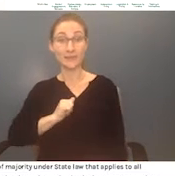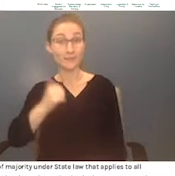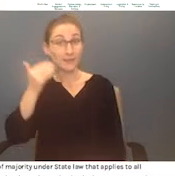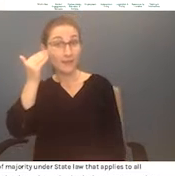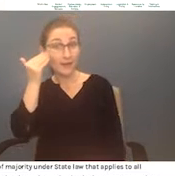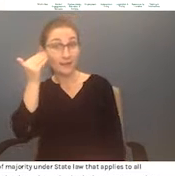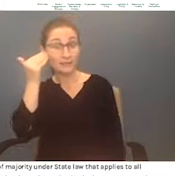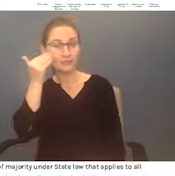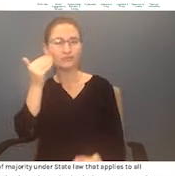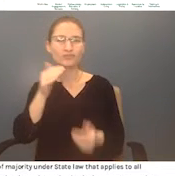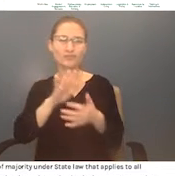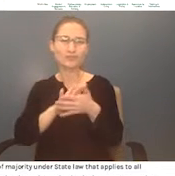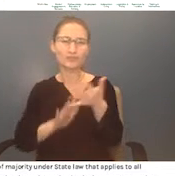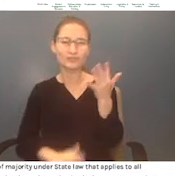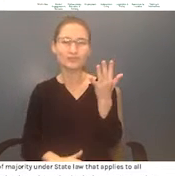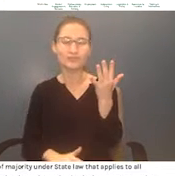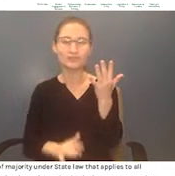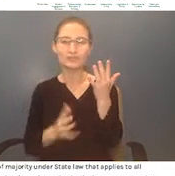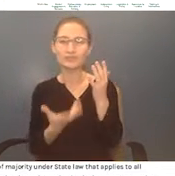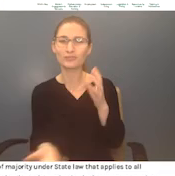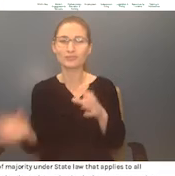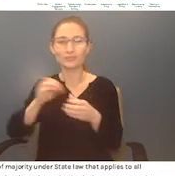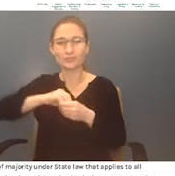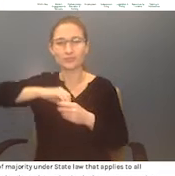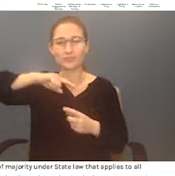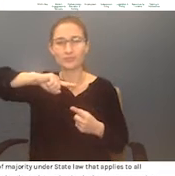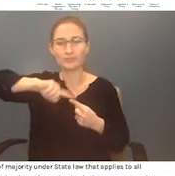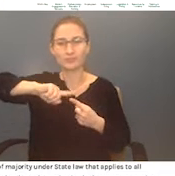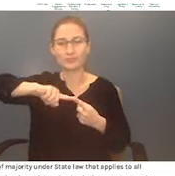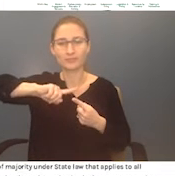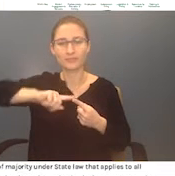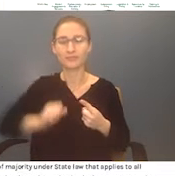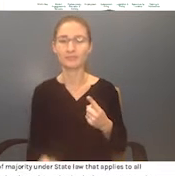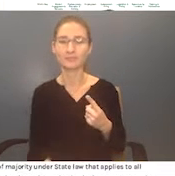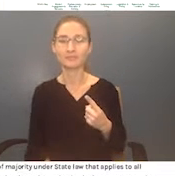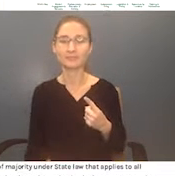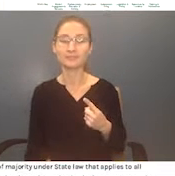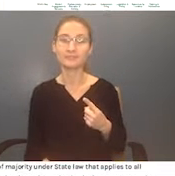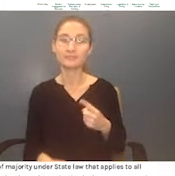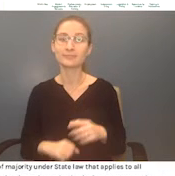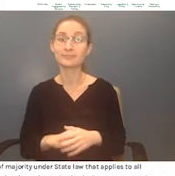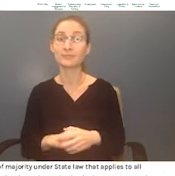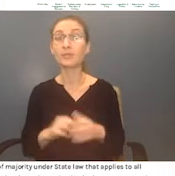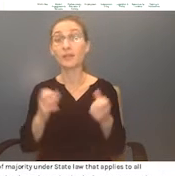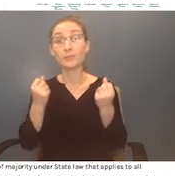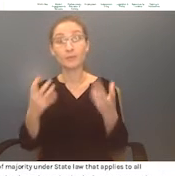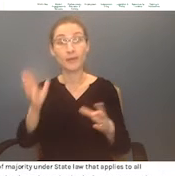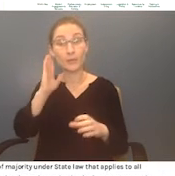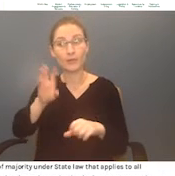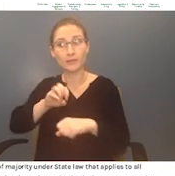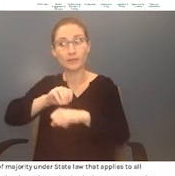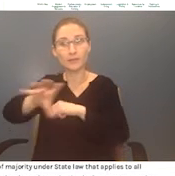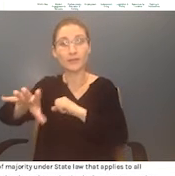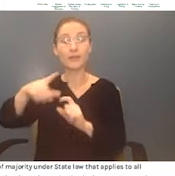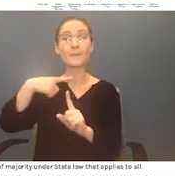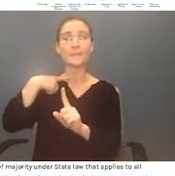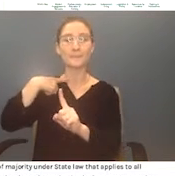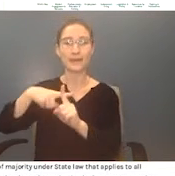self-knowledge. That's sort of all wrapped up into self-determination, and a lot of those influence positive